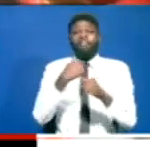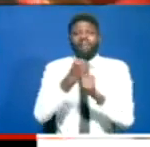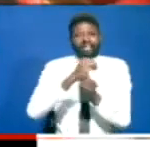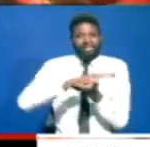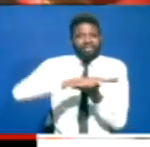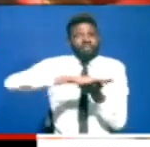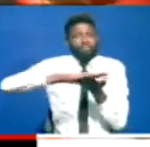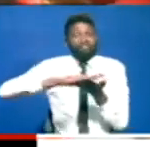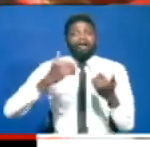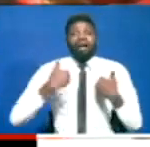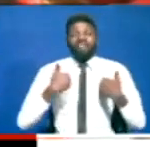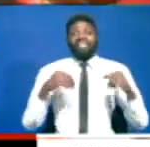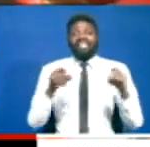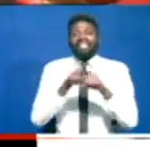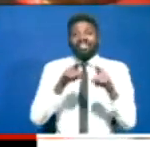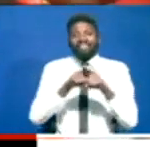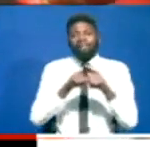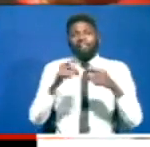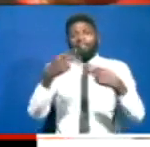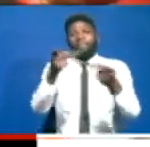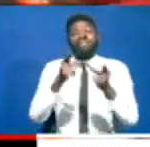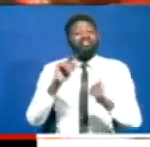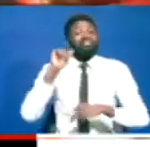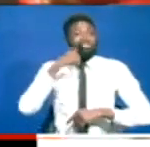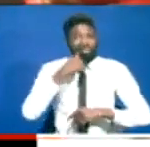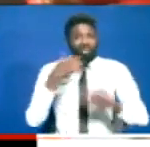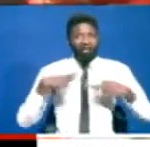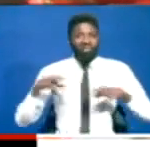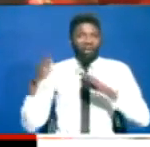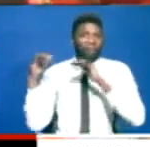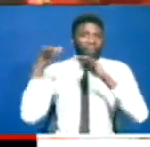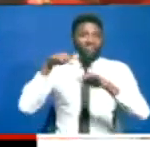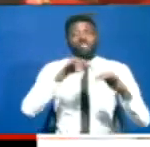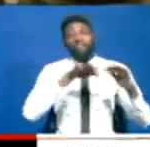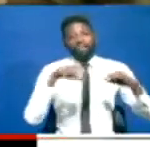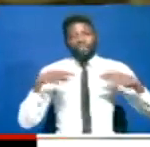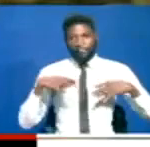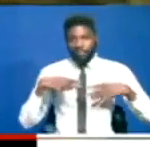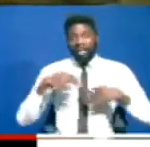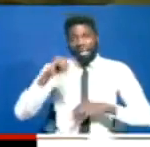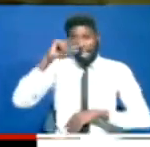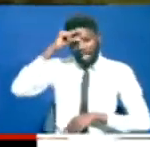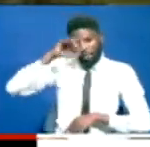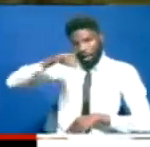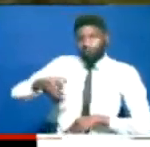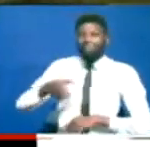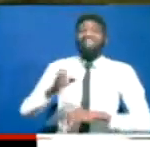picnic site hapo Kingimuru, serikali ya county iko tayari kusaidiana na nyinyi.